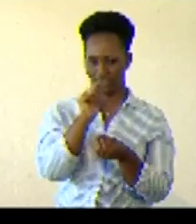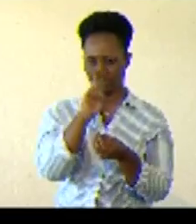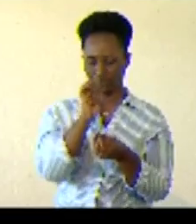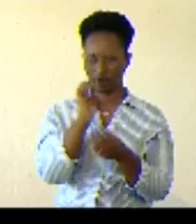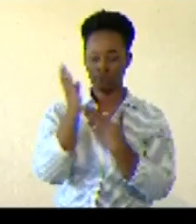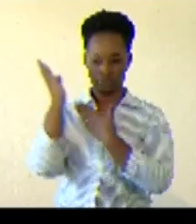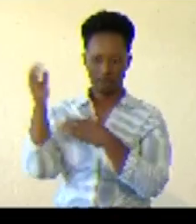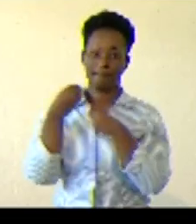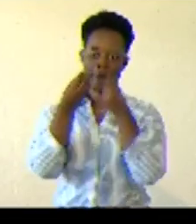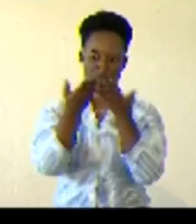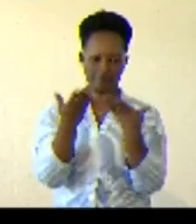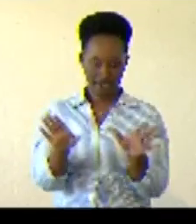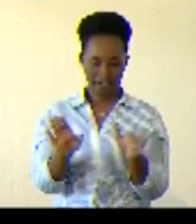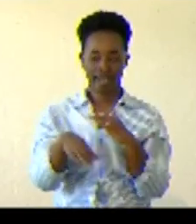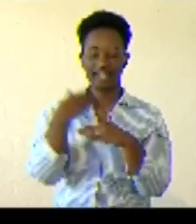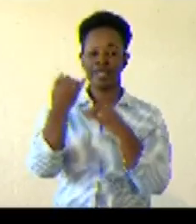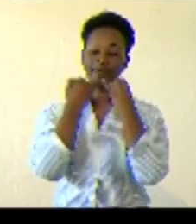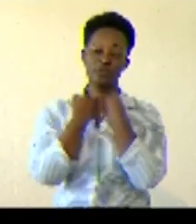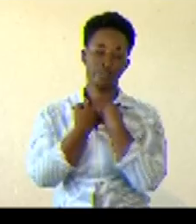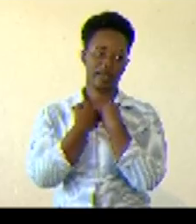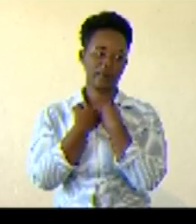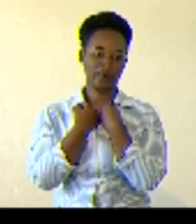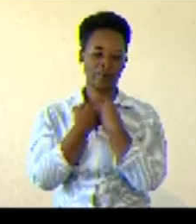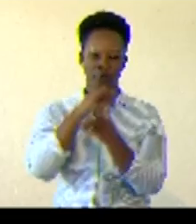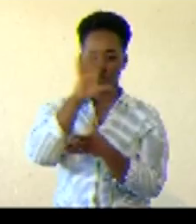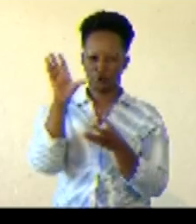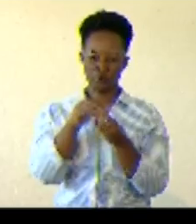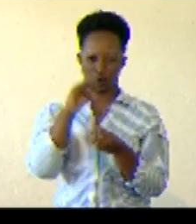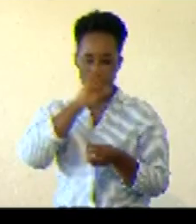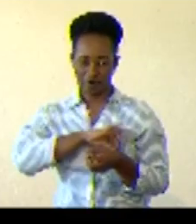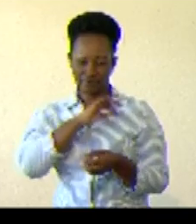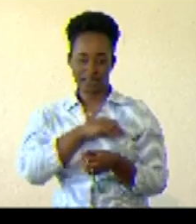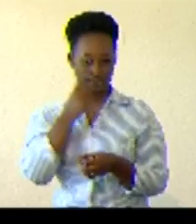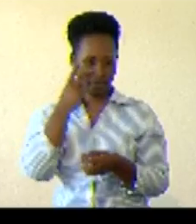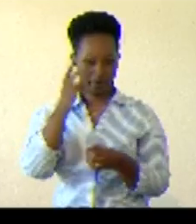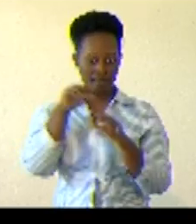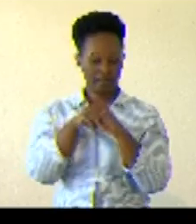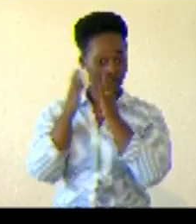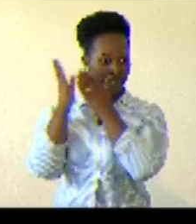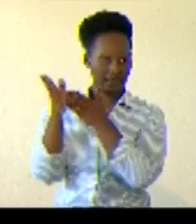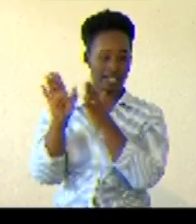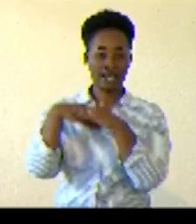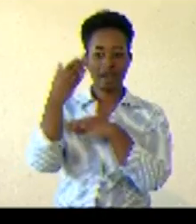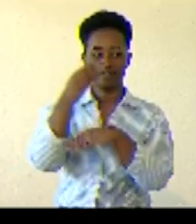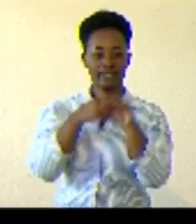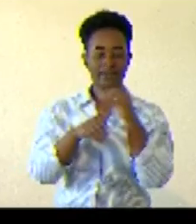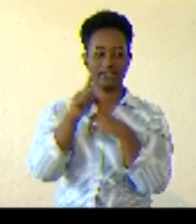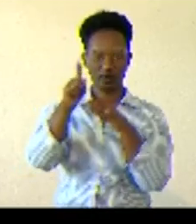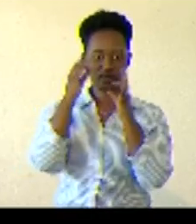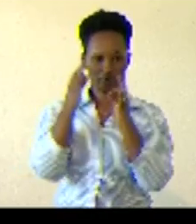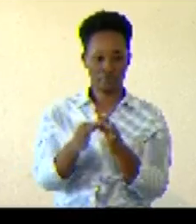You have been given total revenue. And they are telling us that the total profits realized in this case after selling those